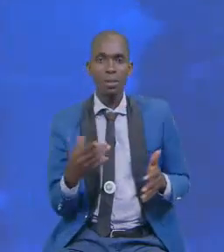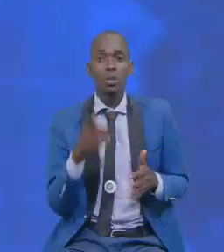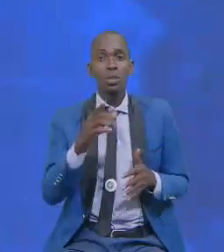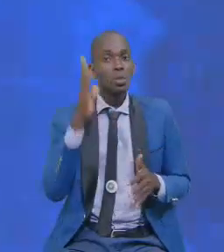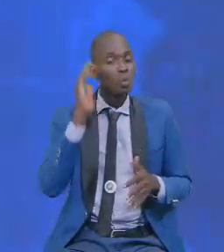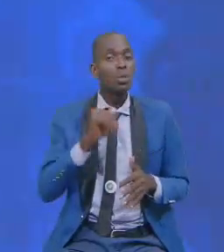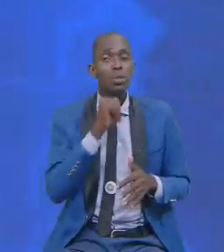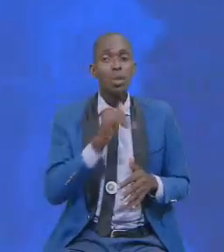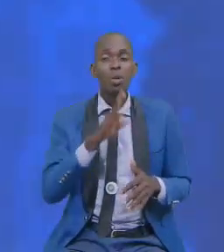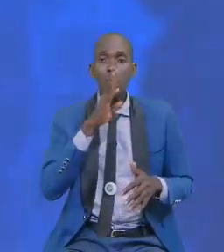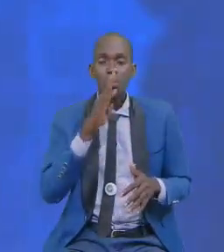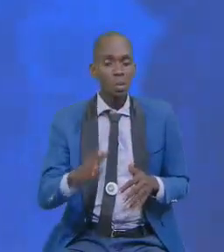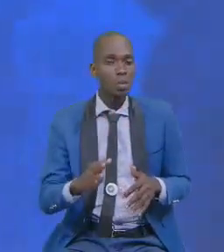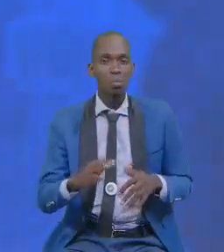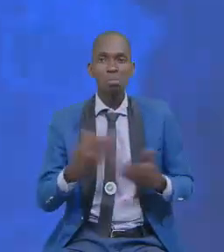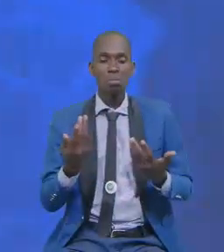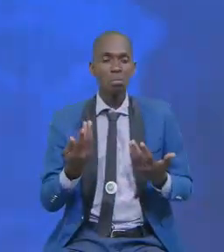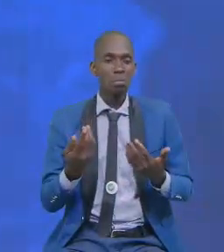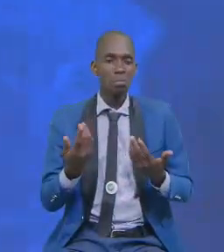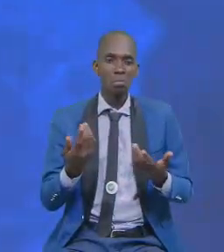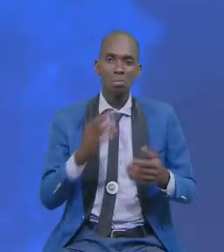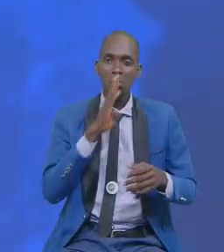for holding fake currency.